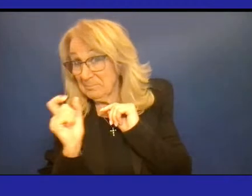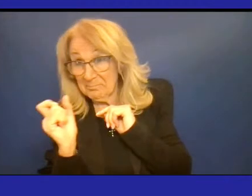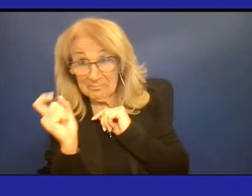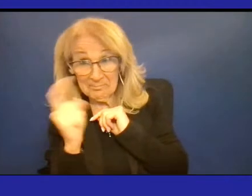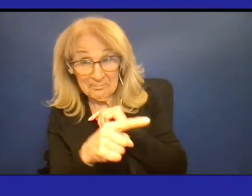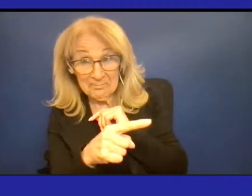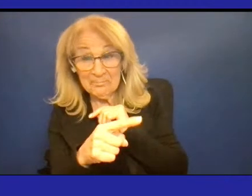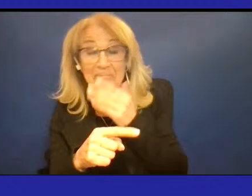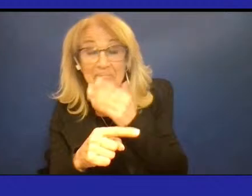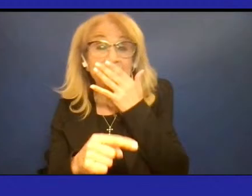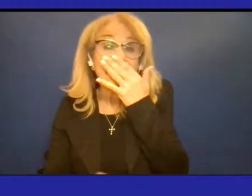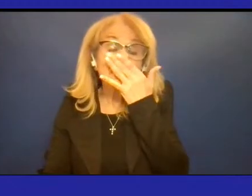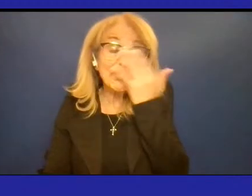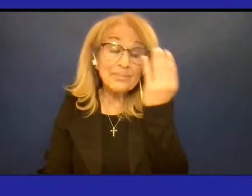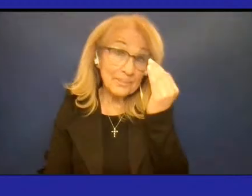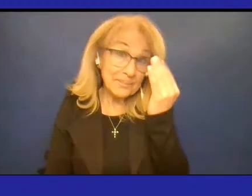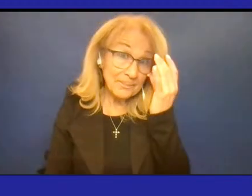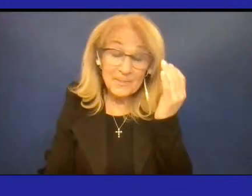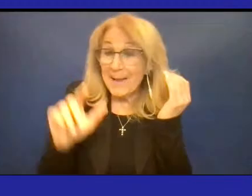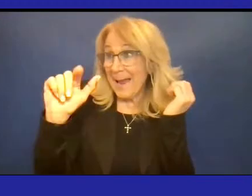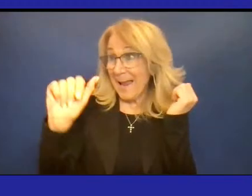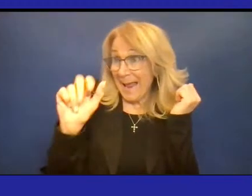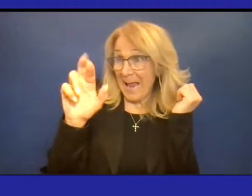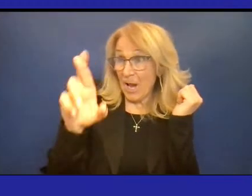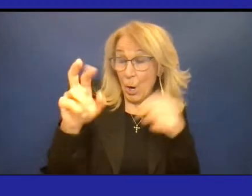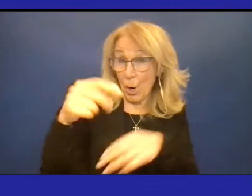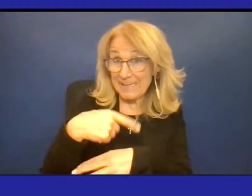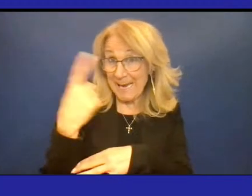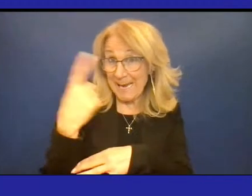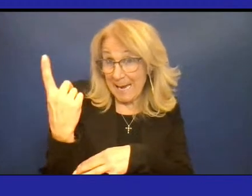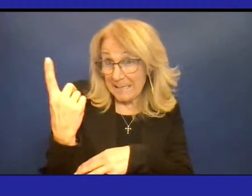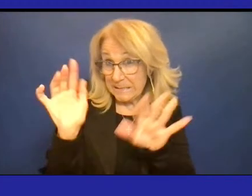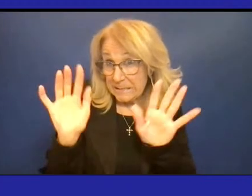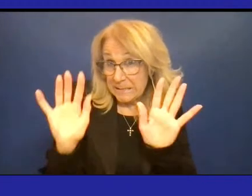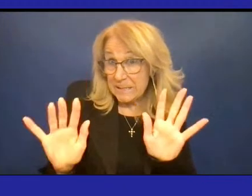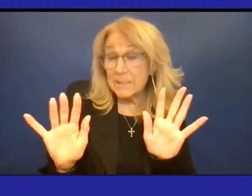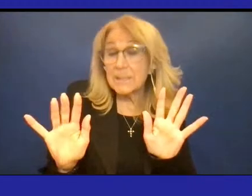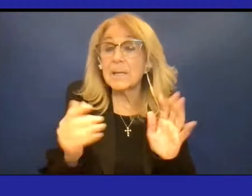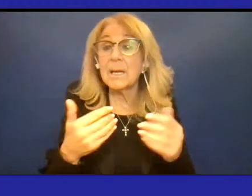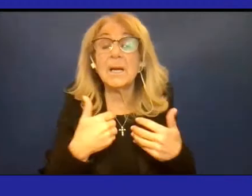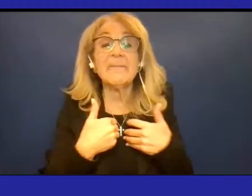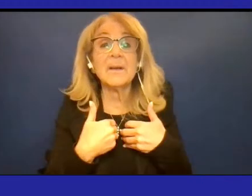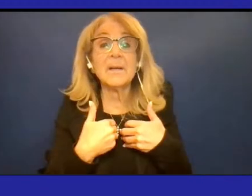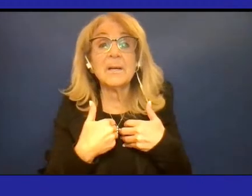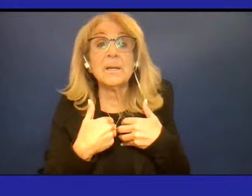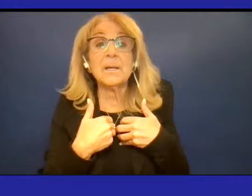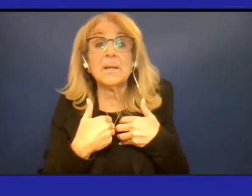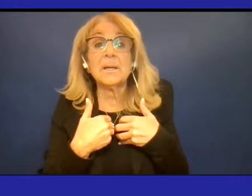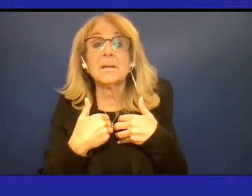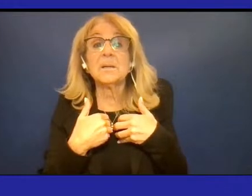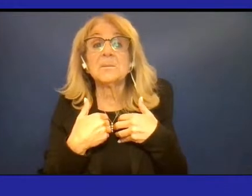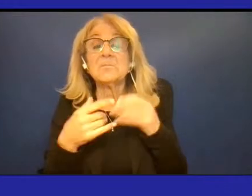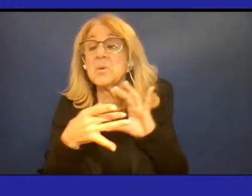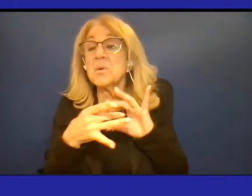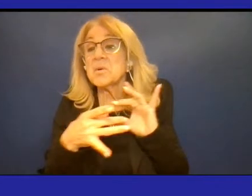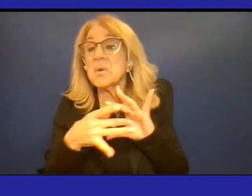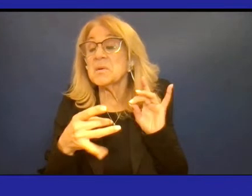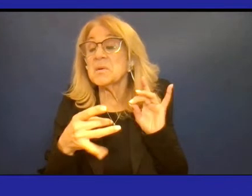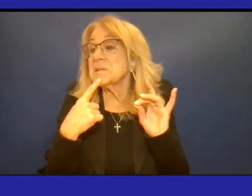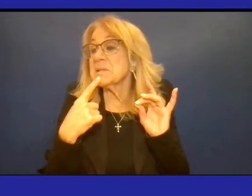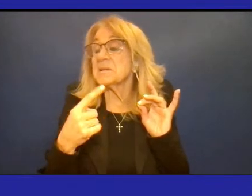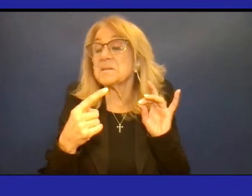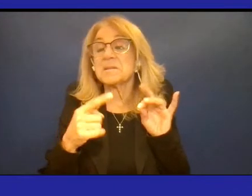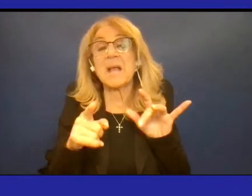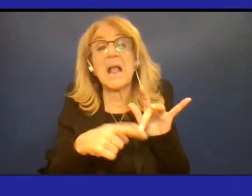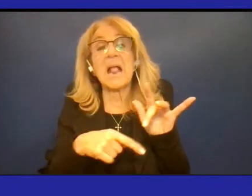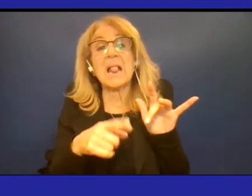on the AR days note, there's a note here that says legacy AR is still included in this metric